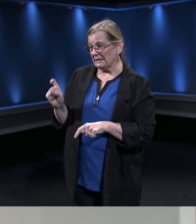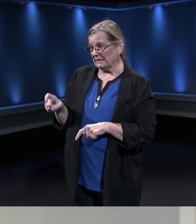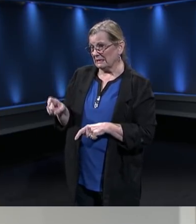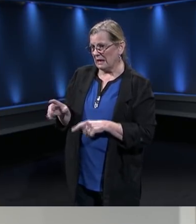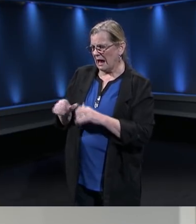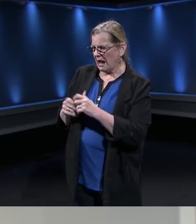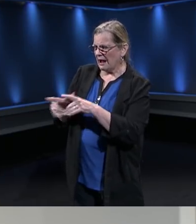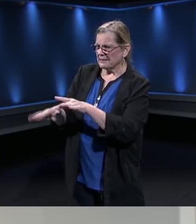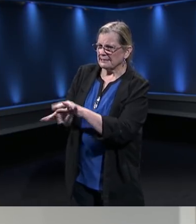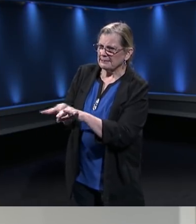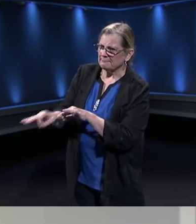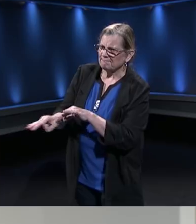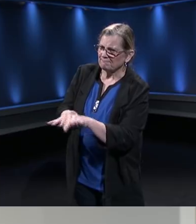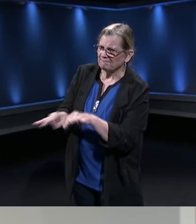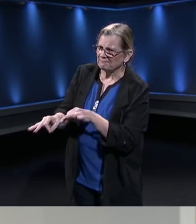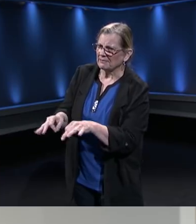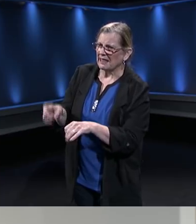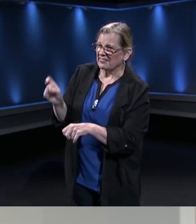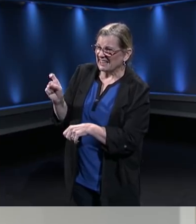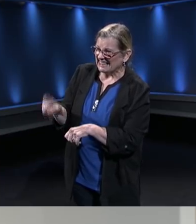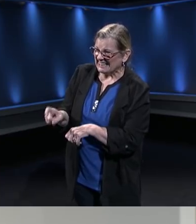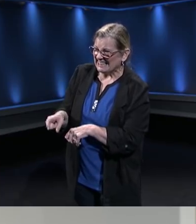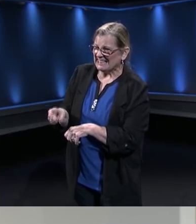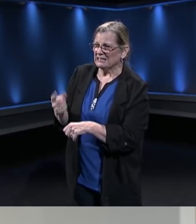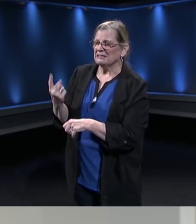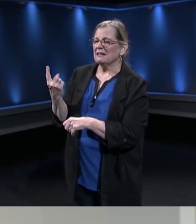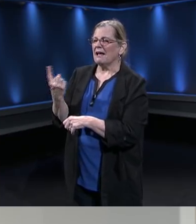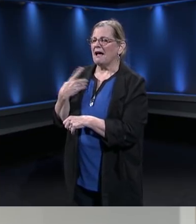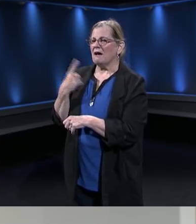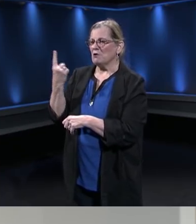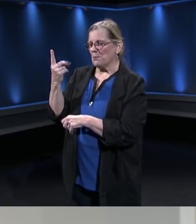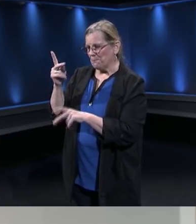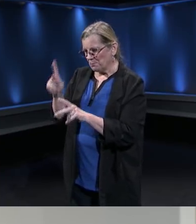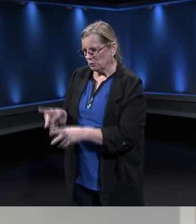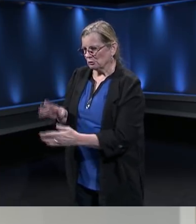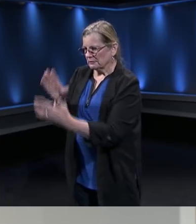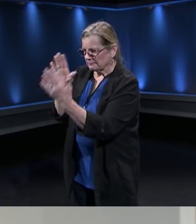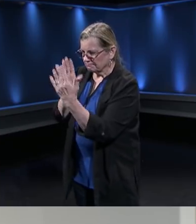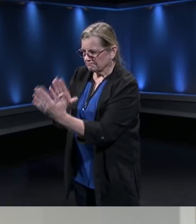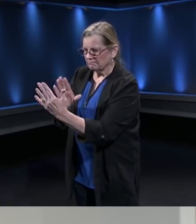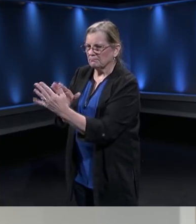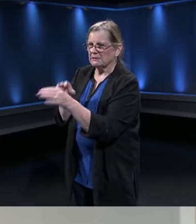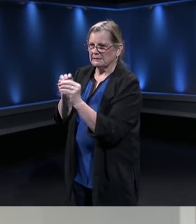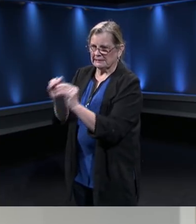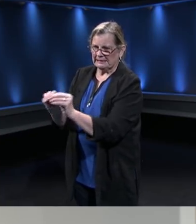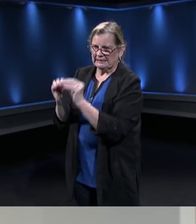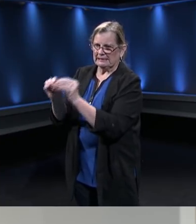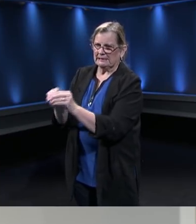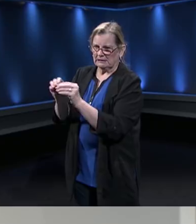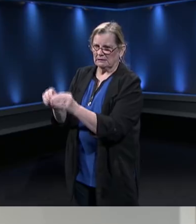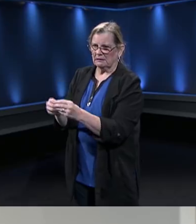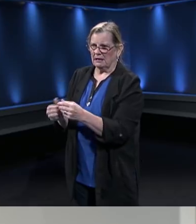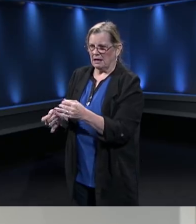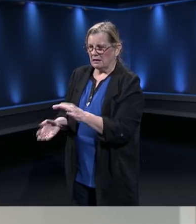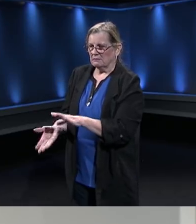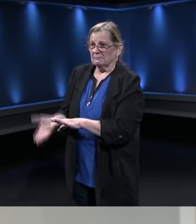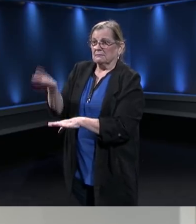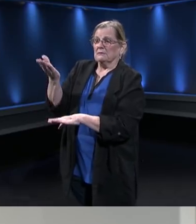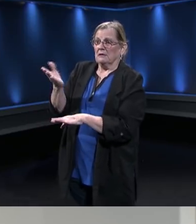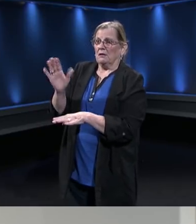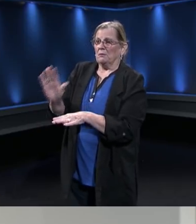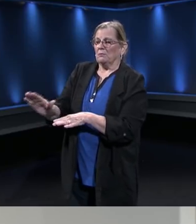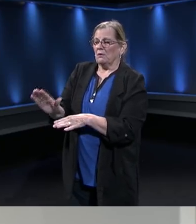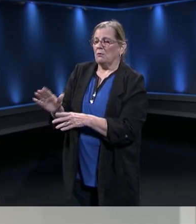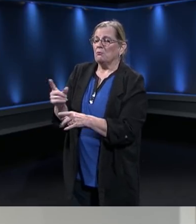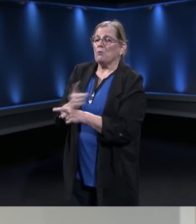the opportunity for in-person learning, and we are doing everything we can to create conditions for that to happen. We'll have